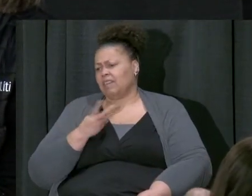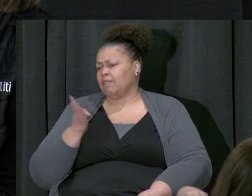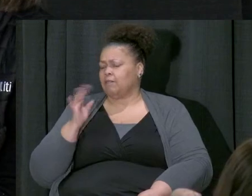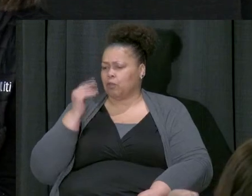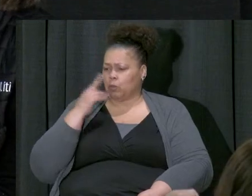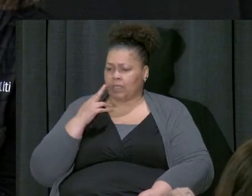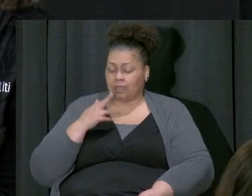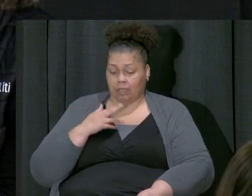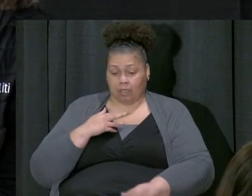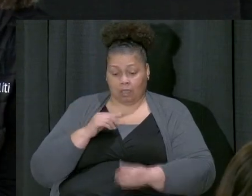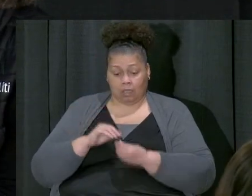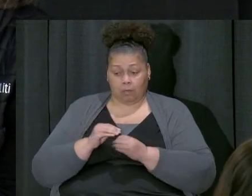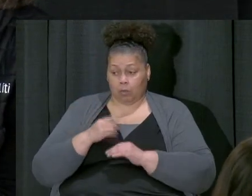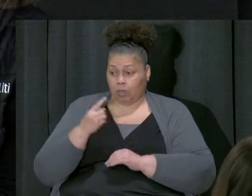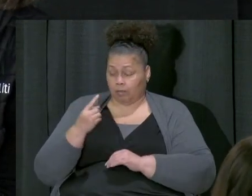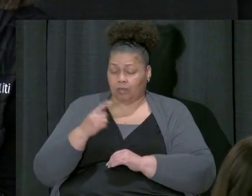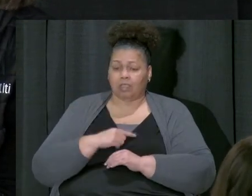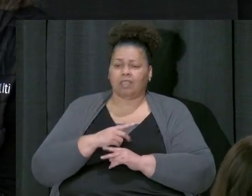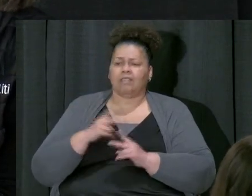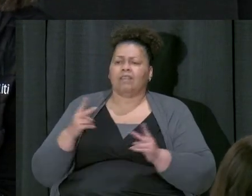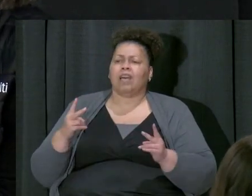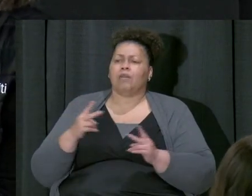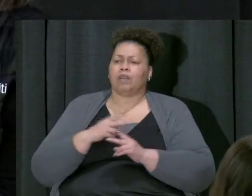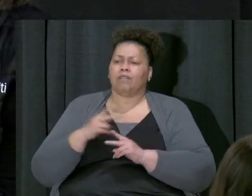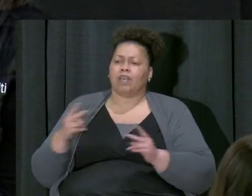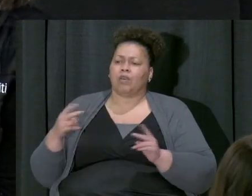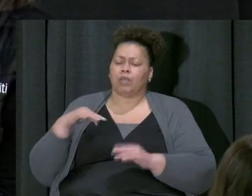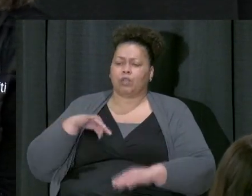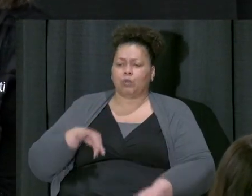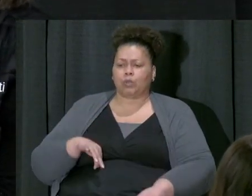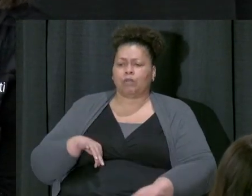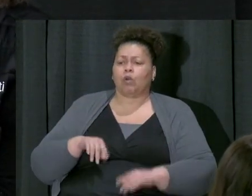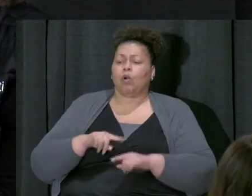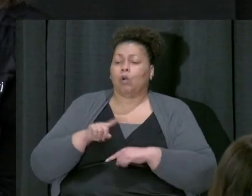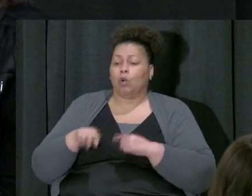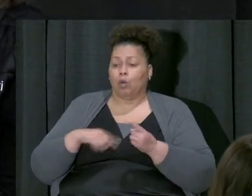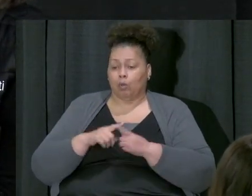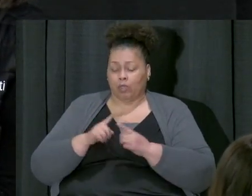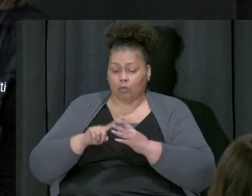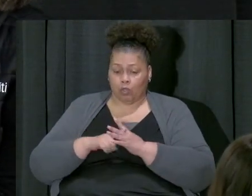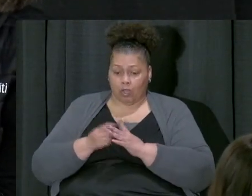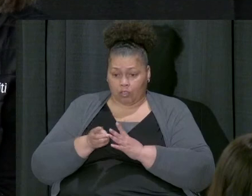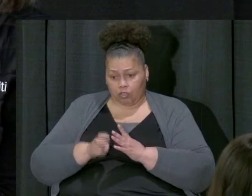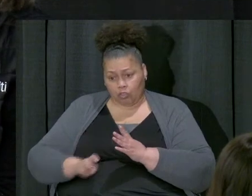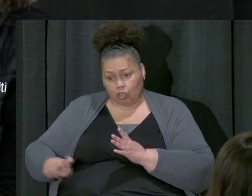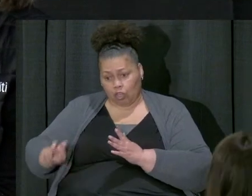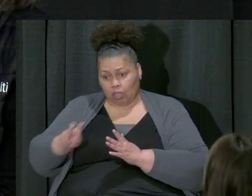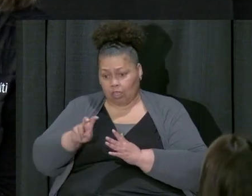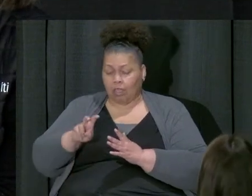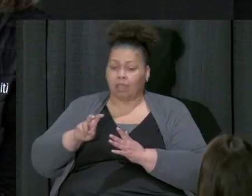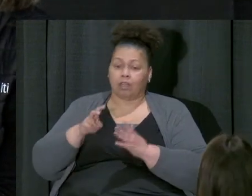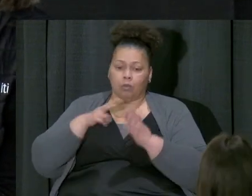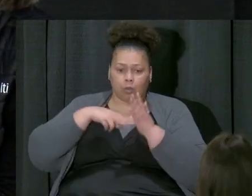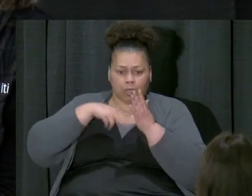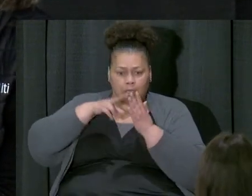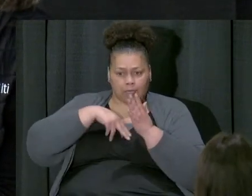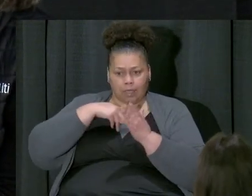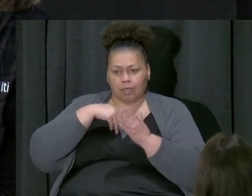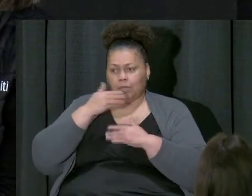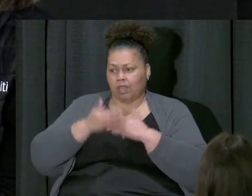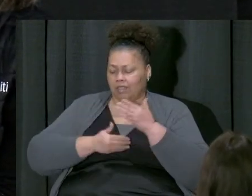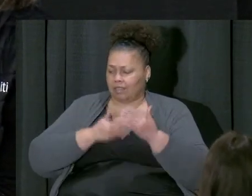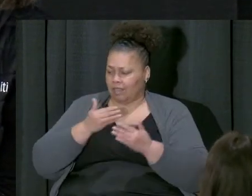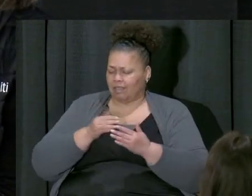app is very useful when you start your journey in the reading process, and especially when you